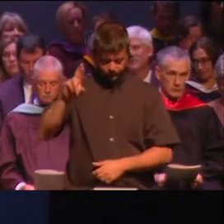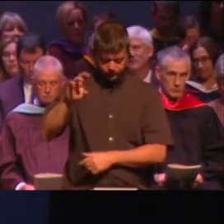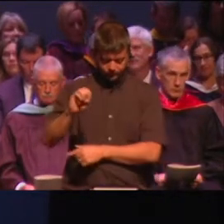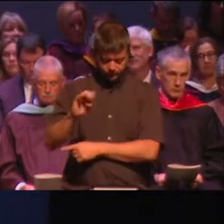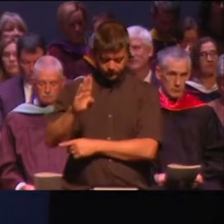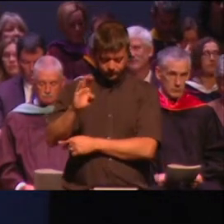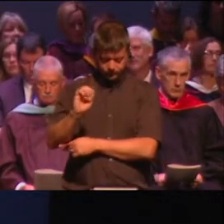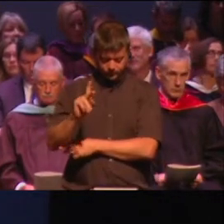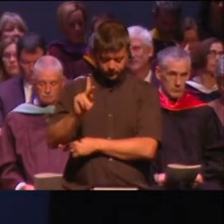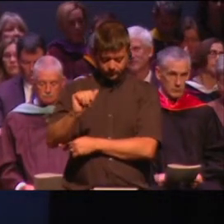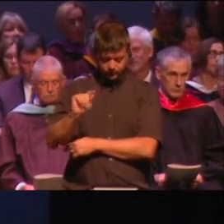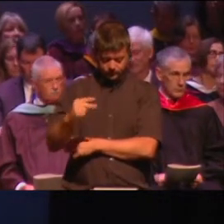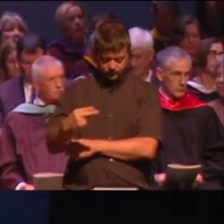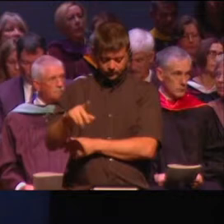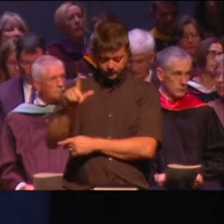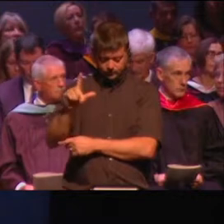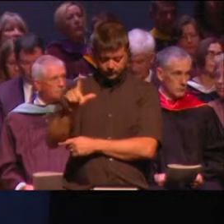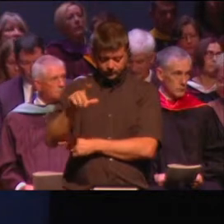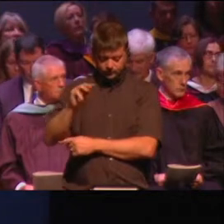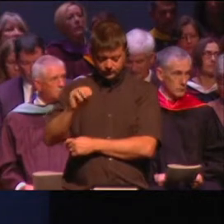Rebecca L. Minor.